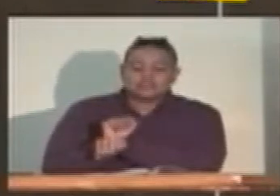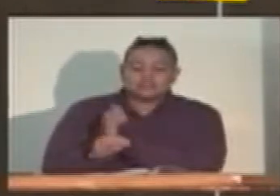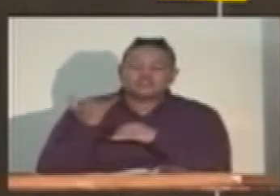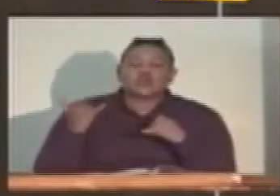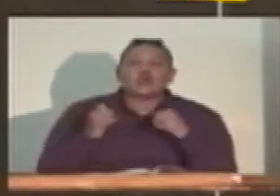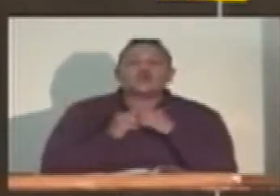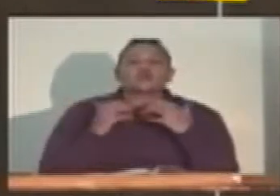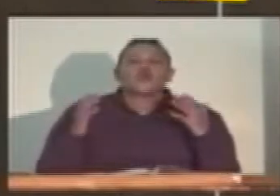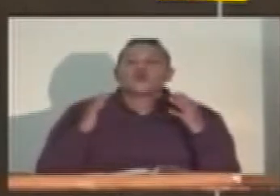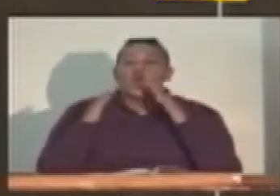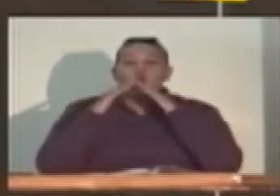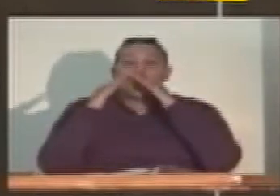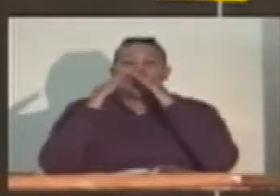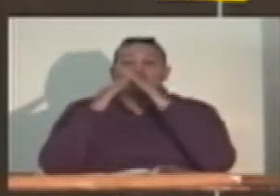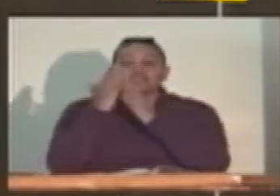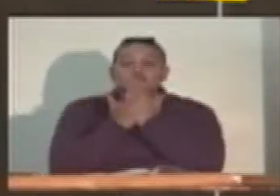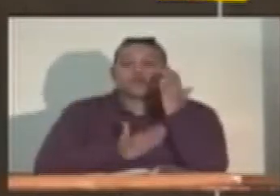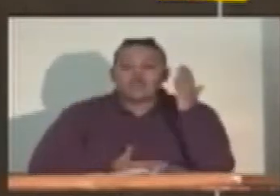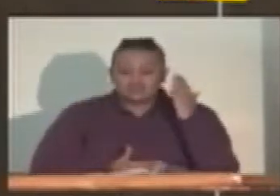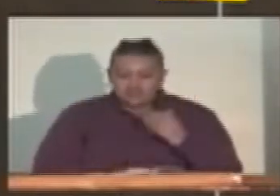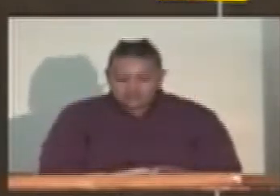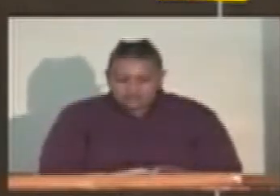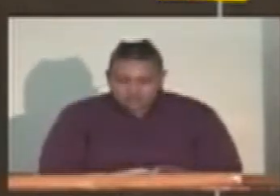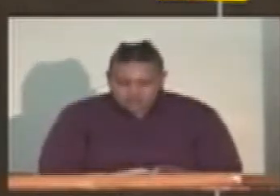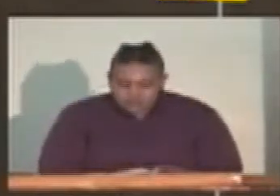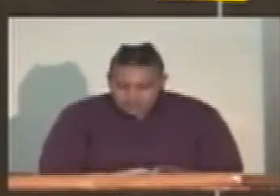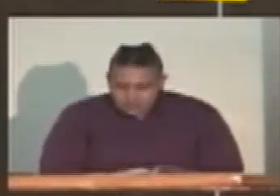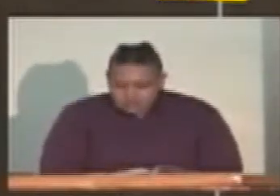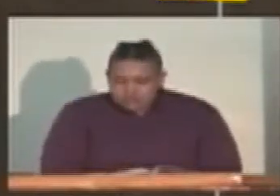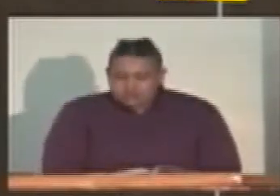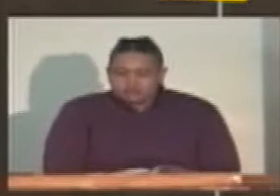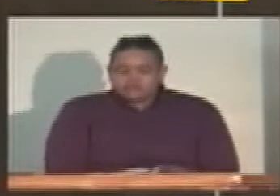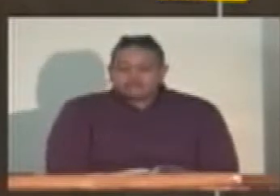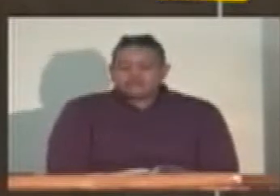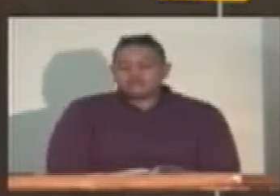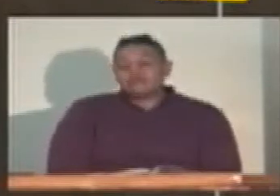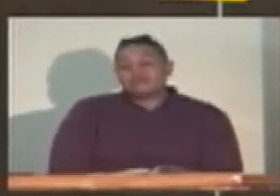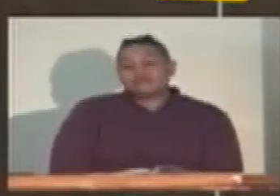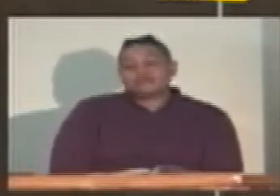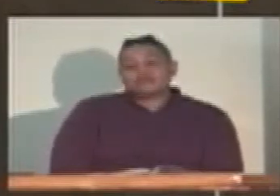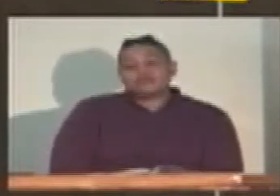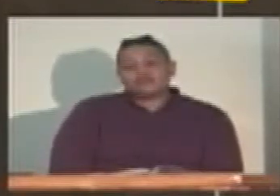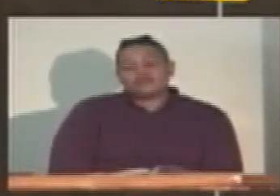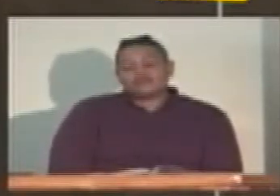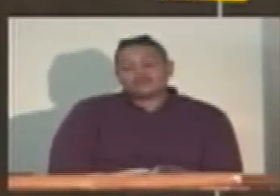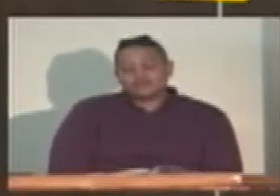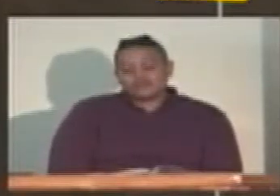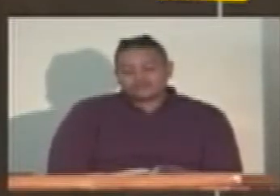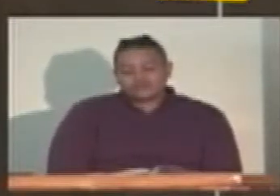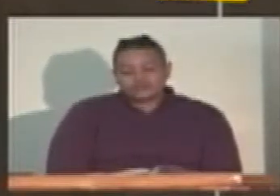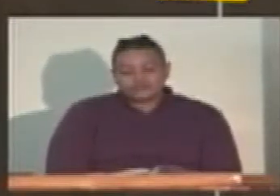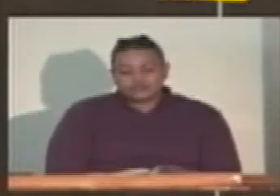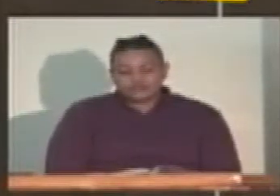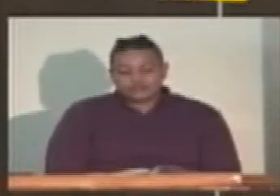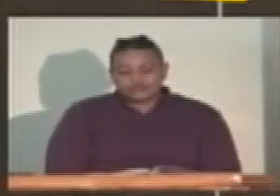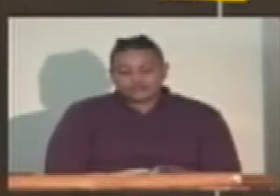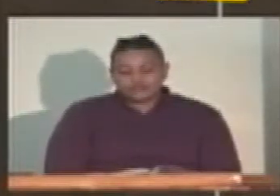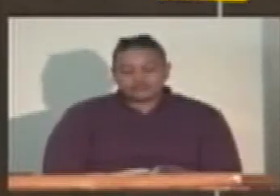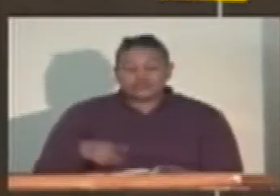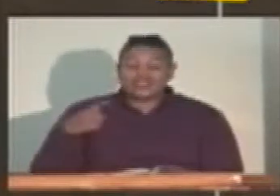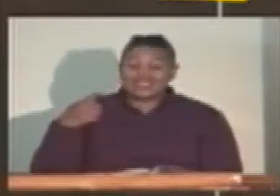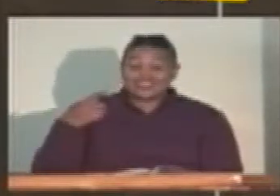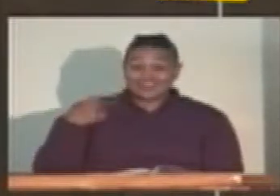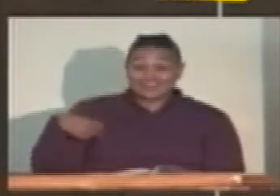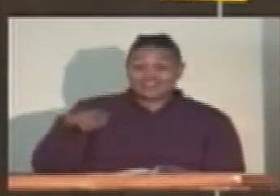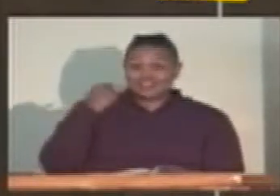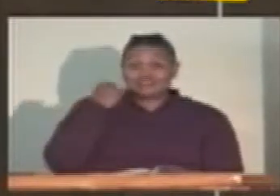and Employment, is now without the housing component. Mr. Speaker, if there is still one, we on this side